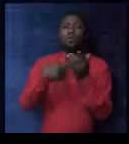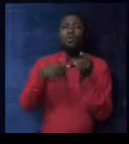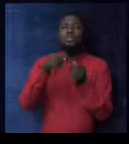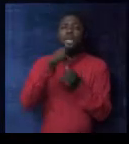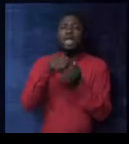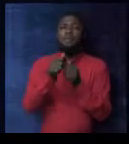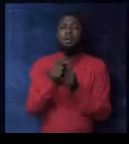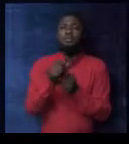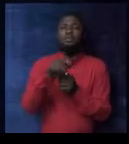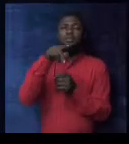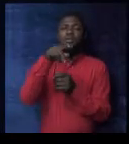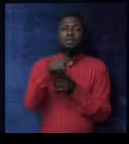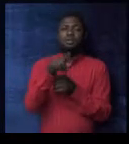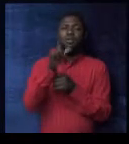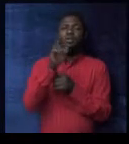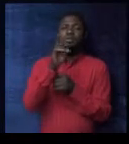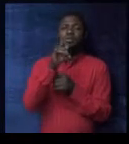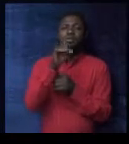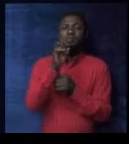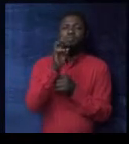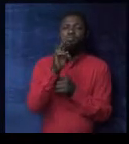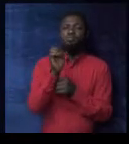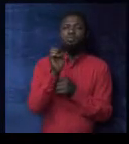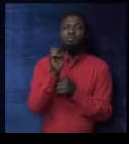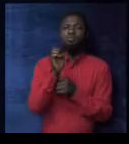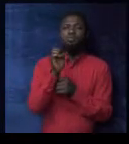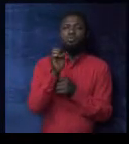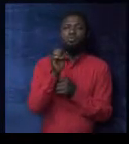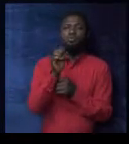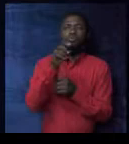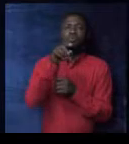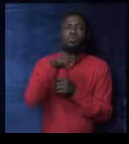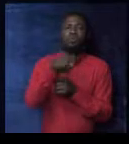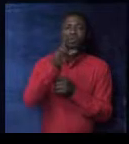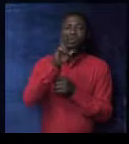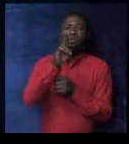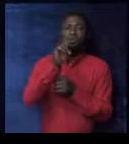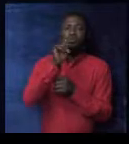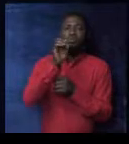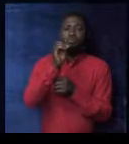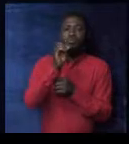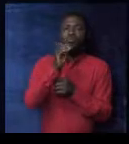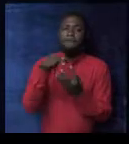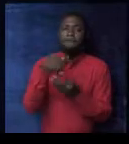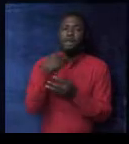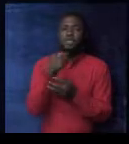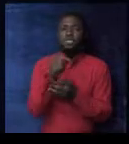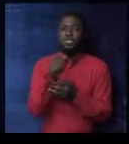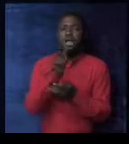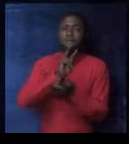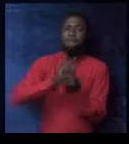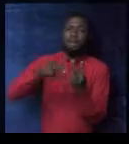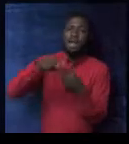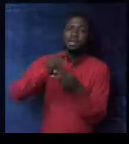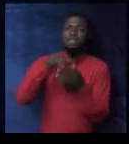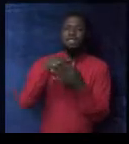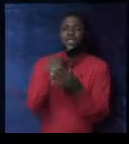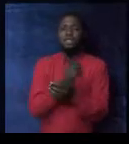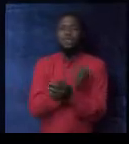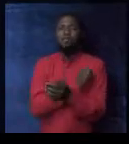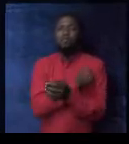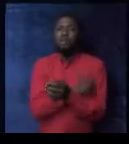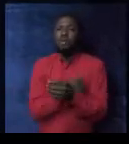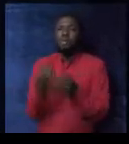what about Pluto? Pluto is not in the. It's not among the big planets in